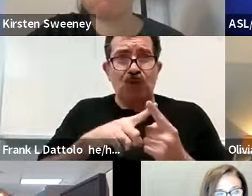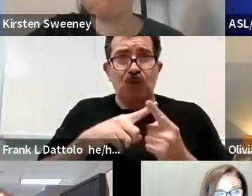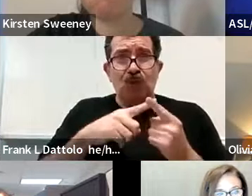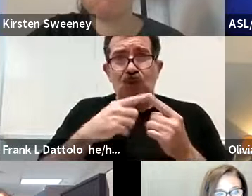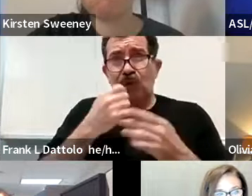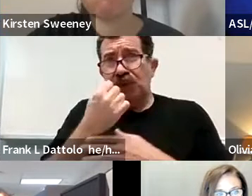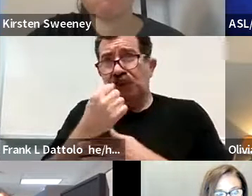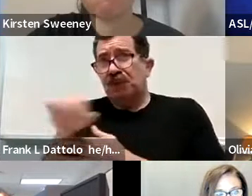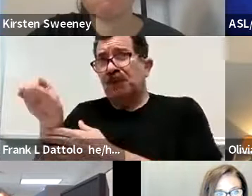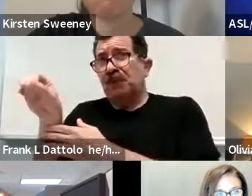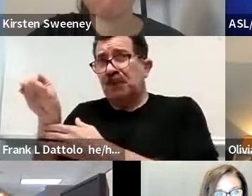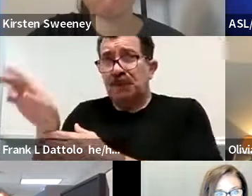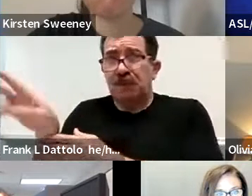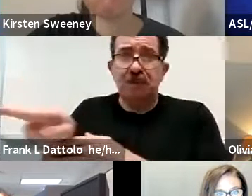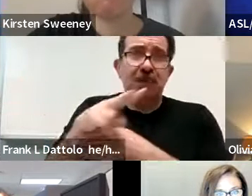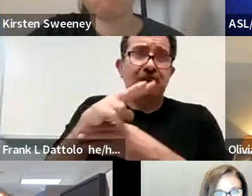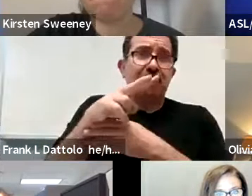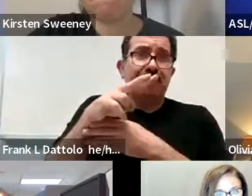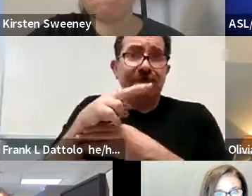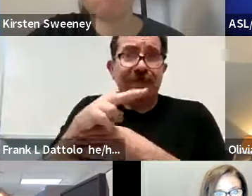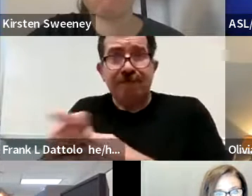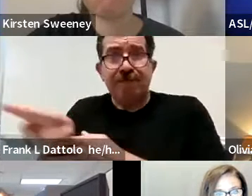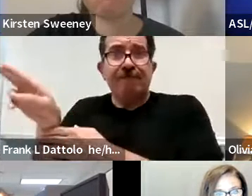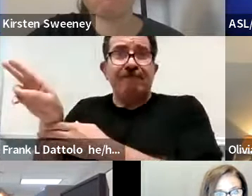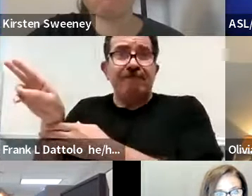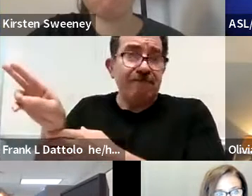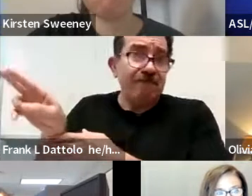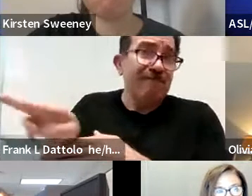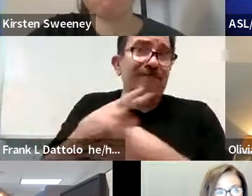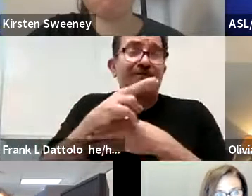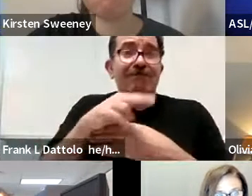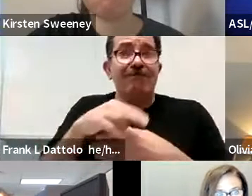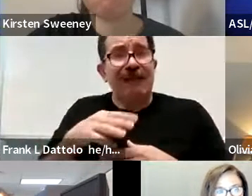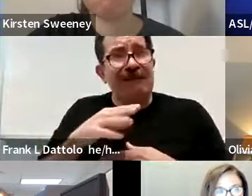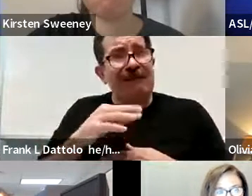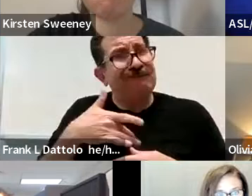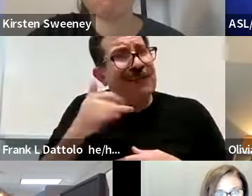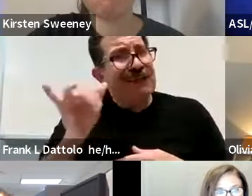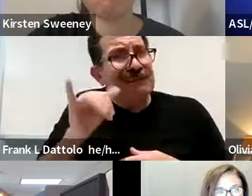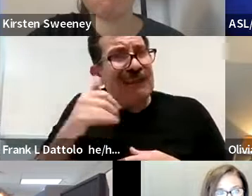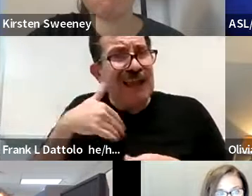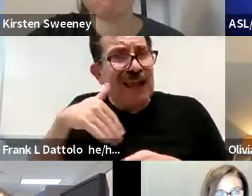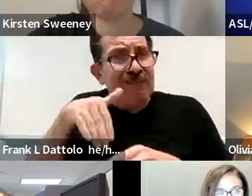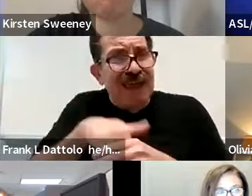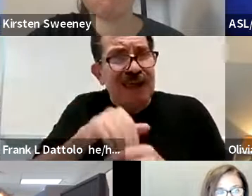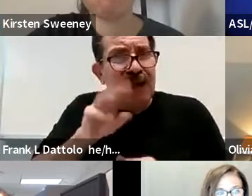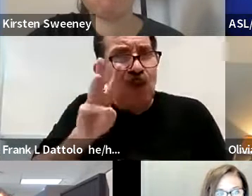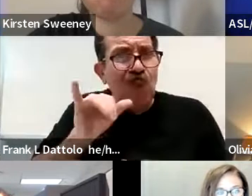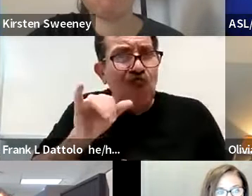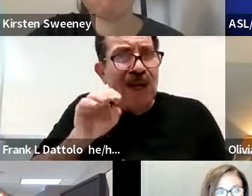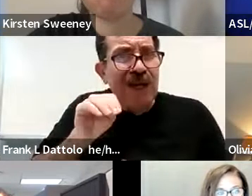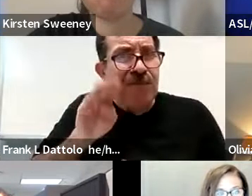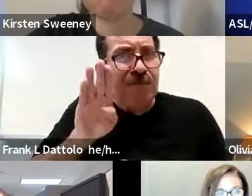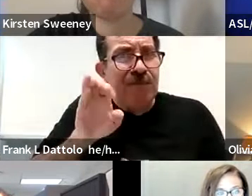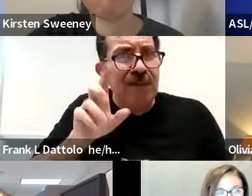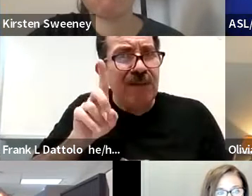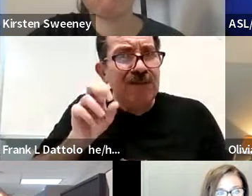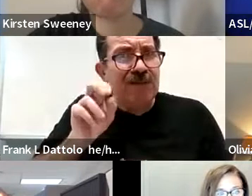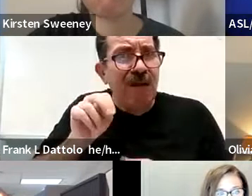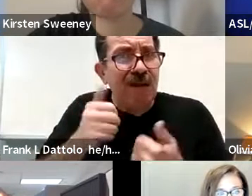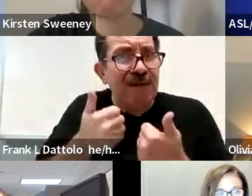stage, and then you're asking me to swivel my head back and forth between the captions, between the actors,